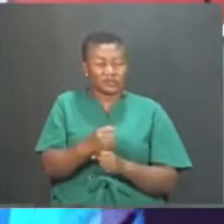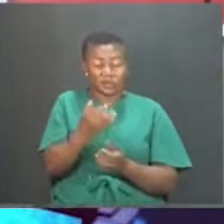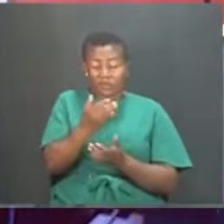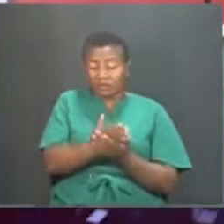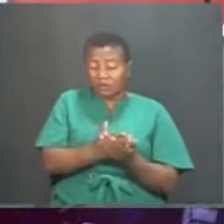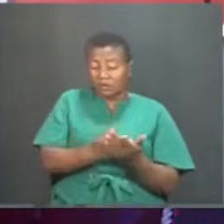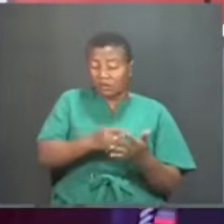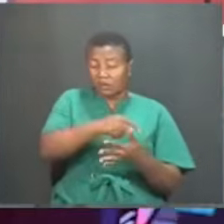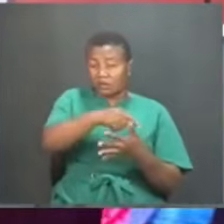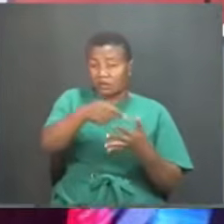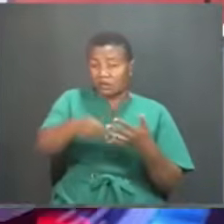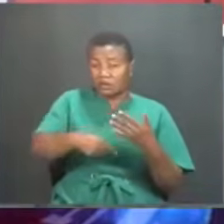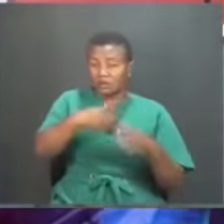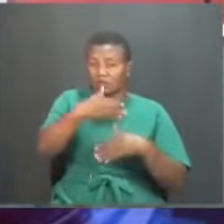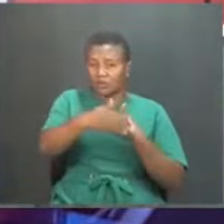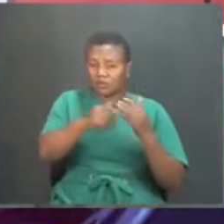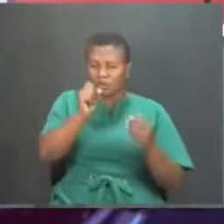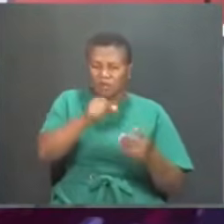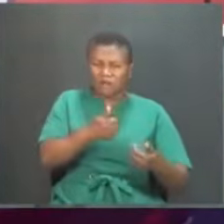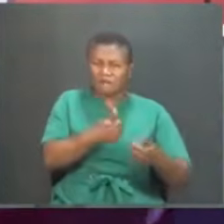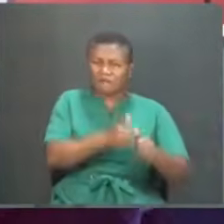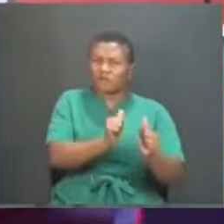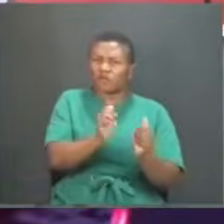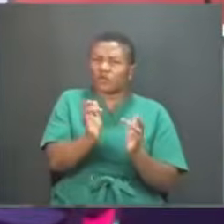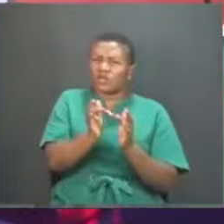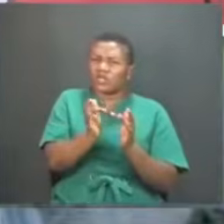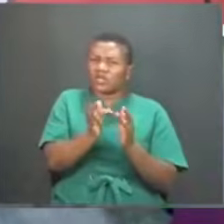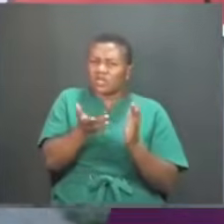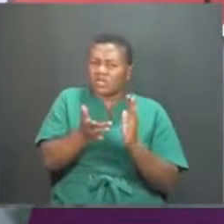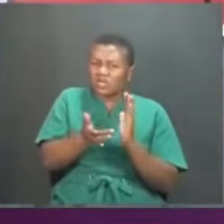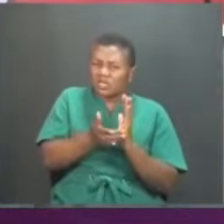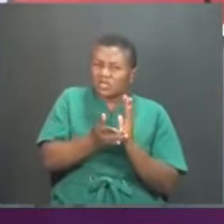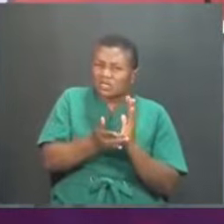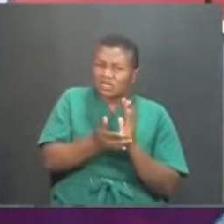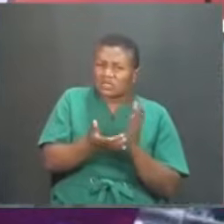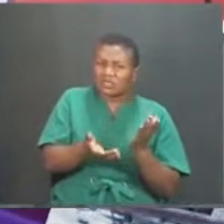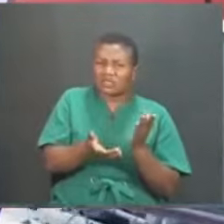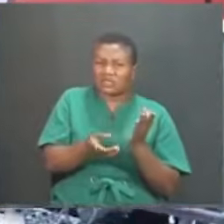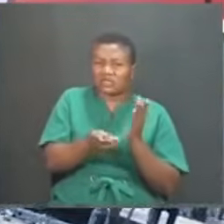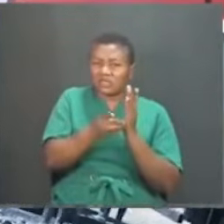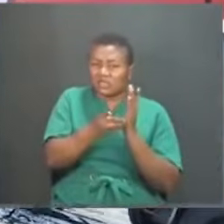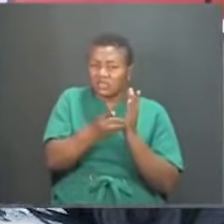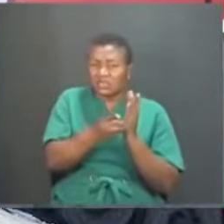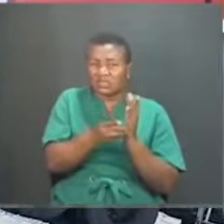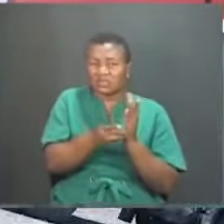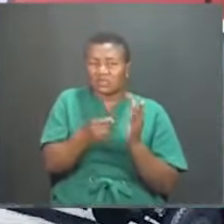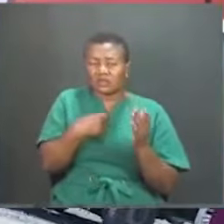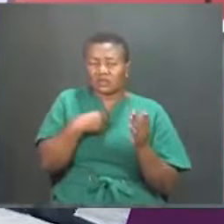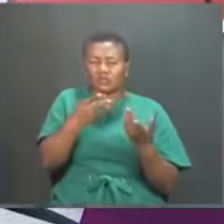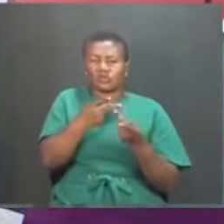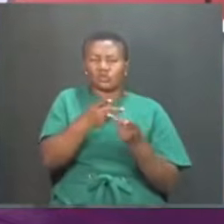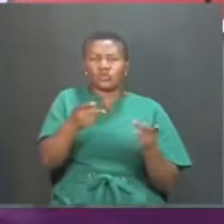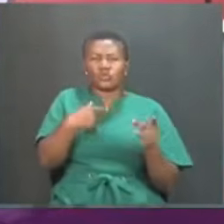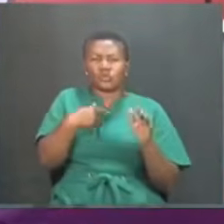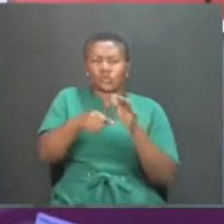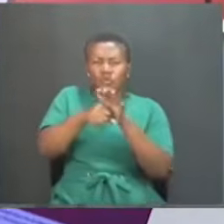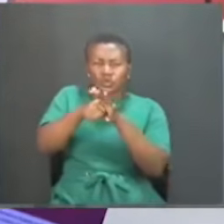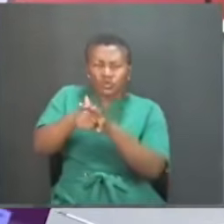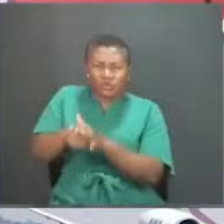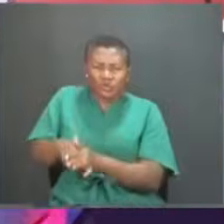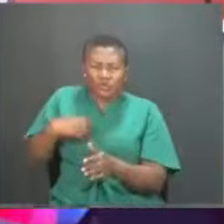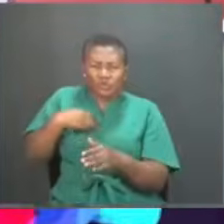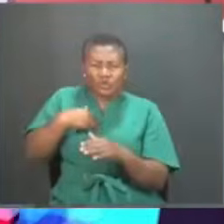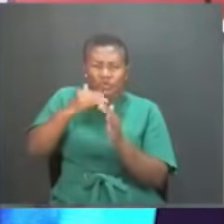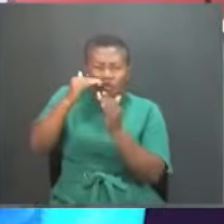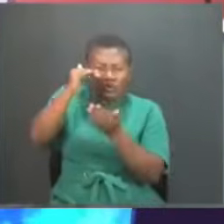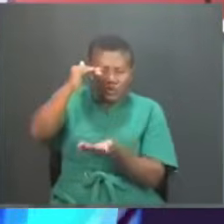processes can be digitized so that we will reduce the hardship, the burden, the frustration that our young people